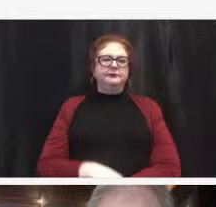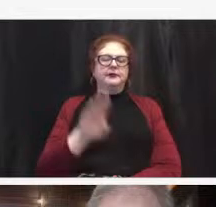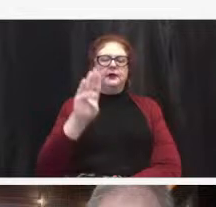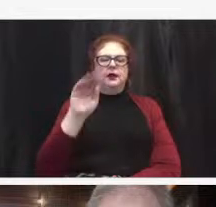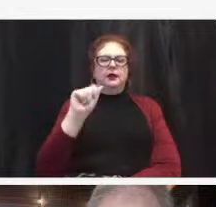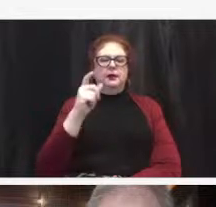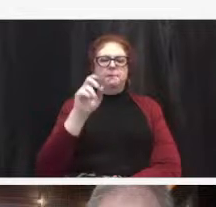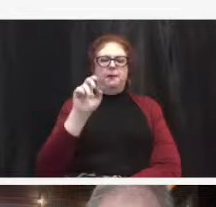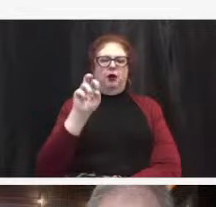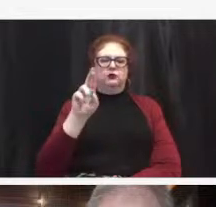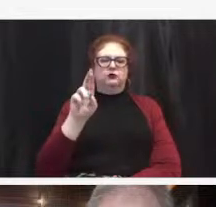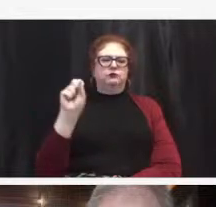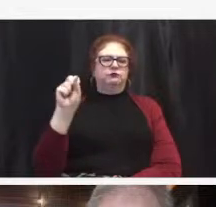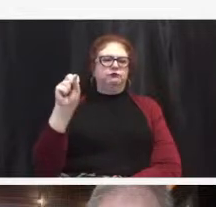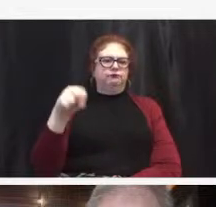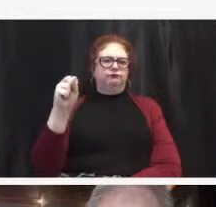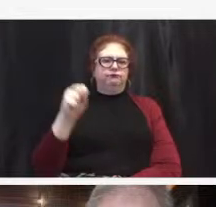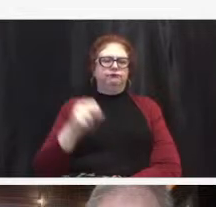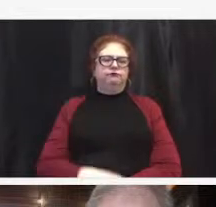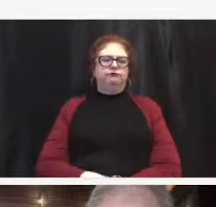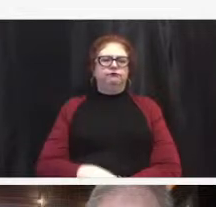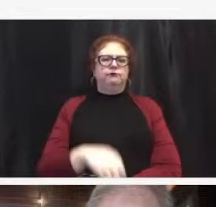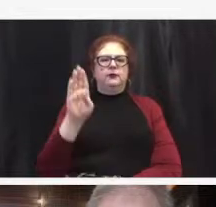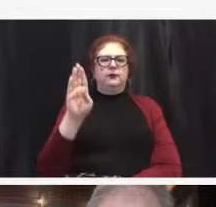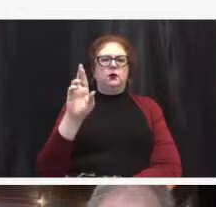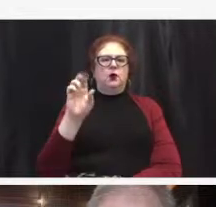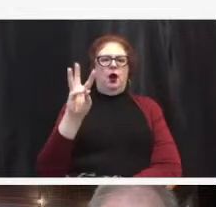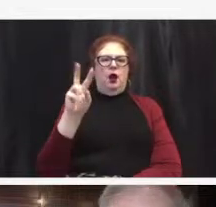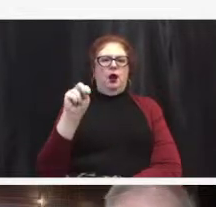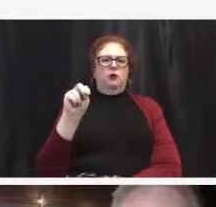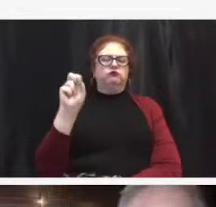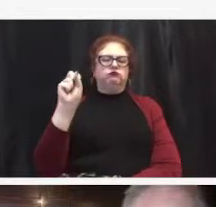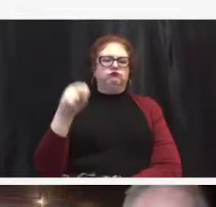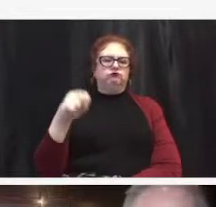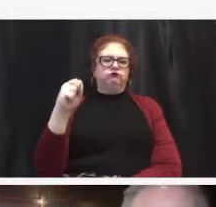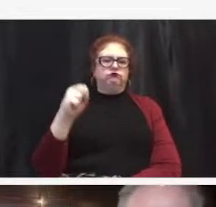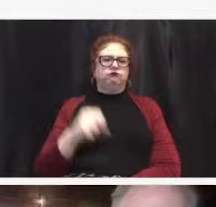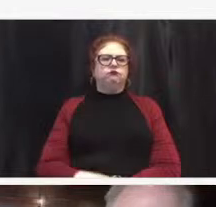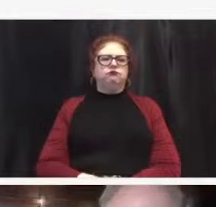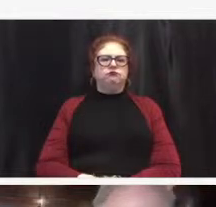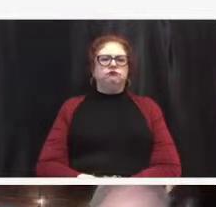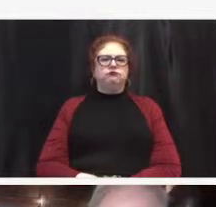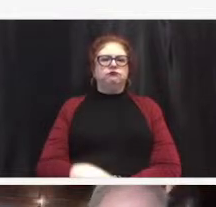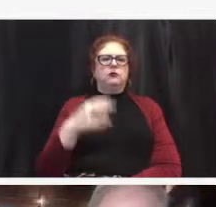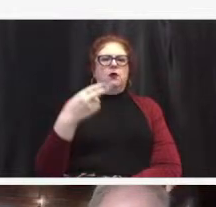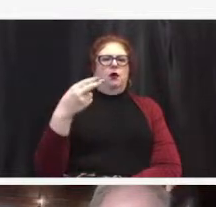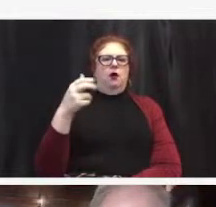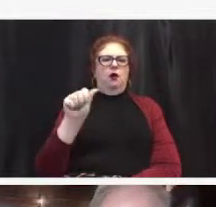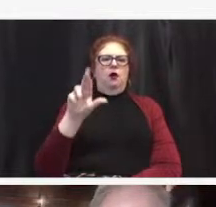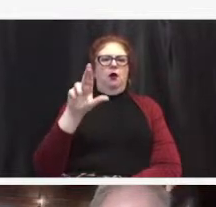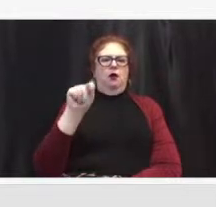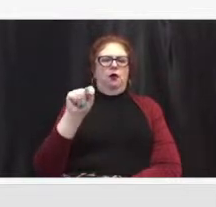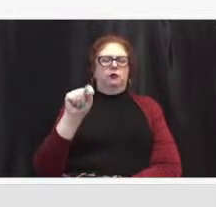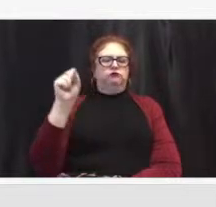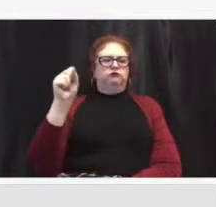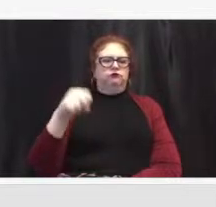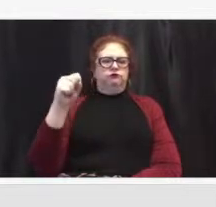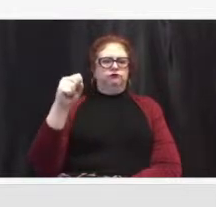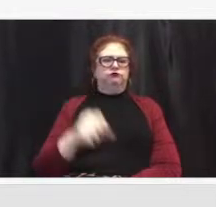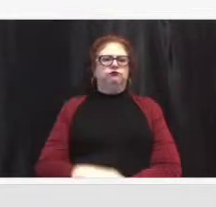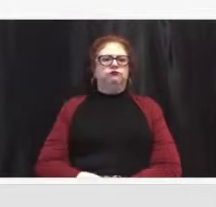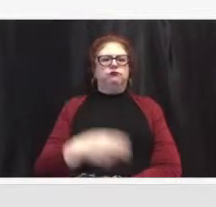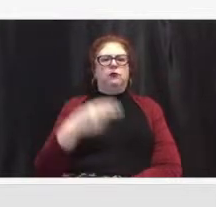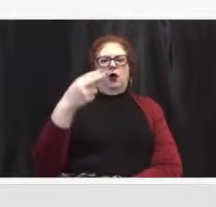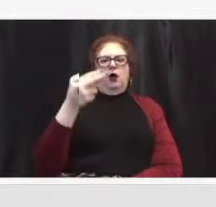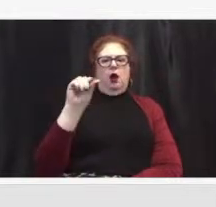Baxter? Yes. Brown? Yes. Hart? Yes.